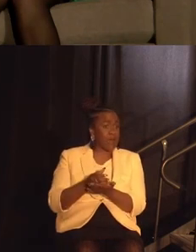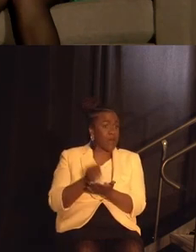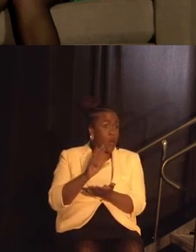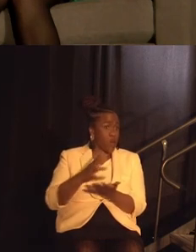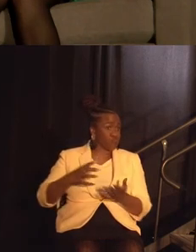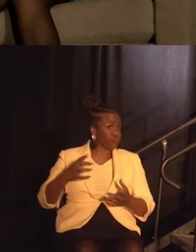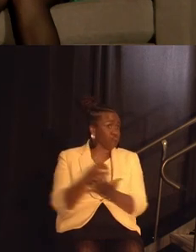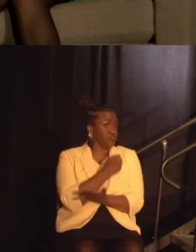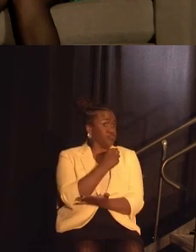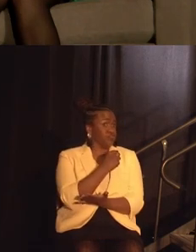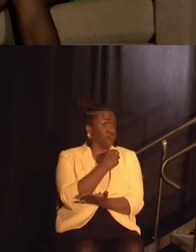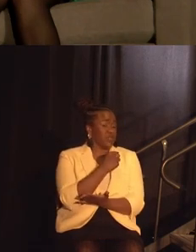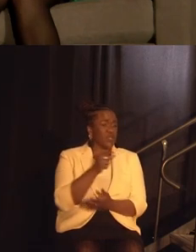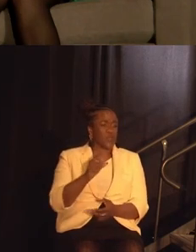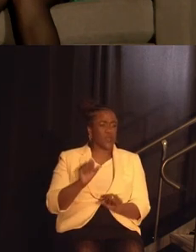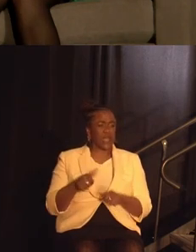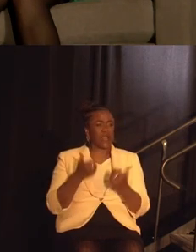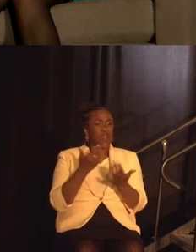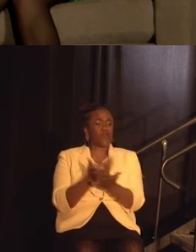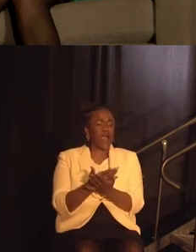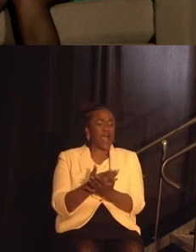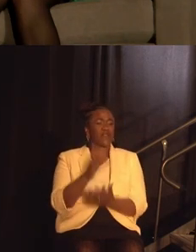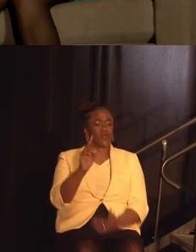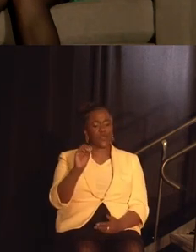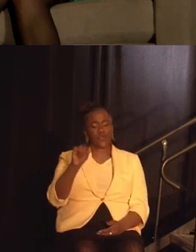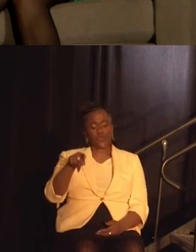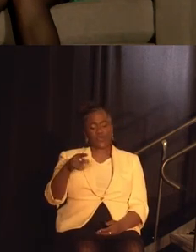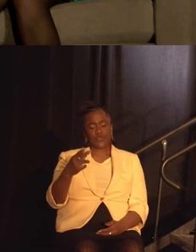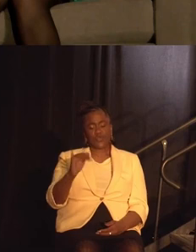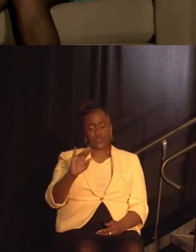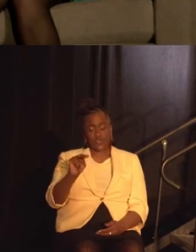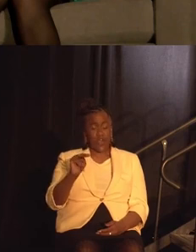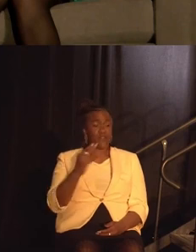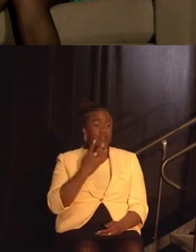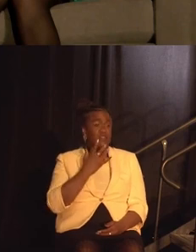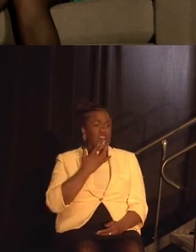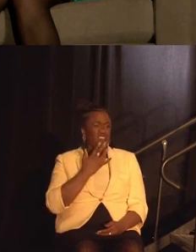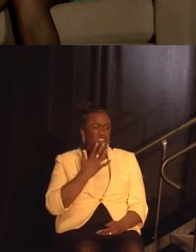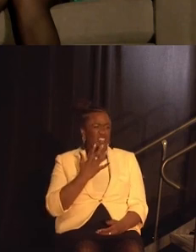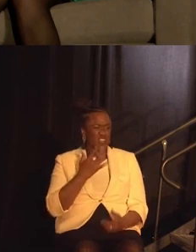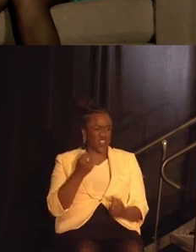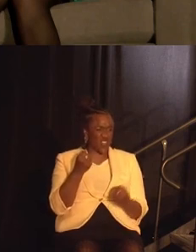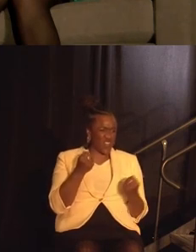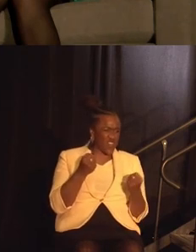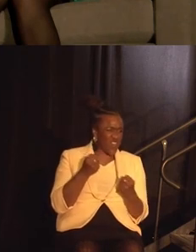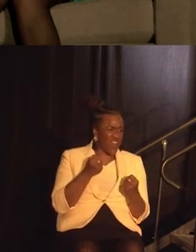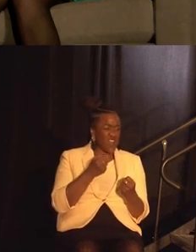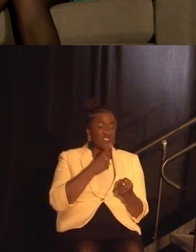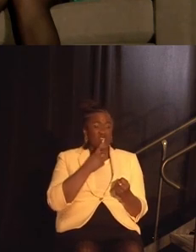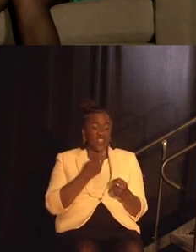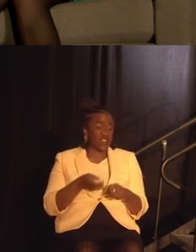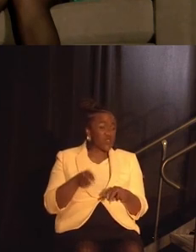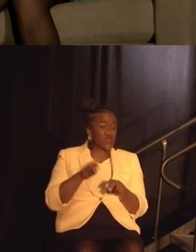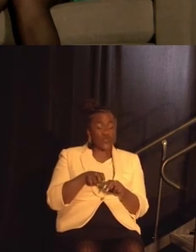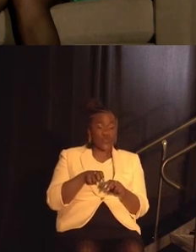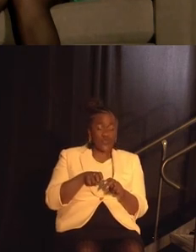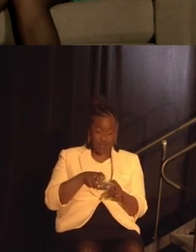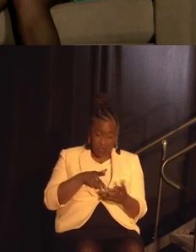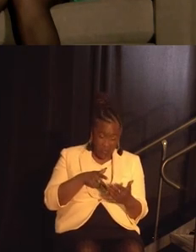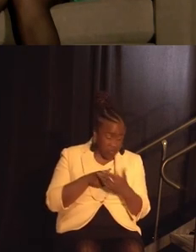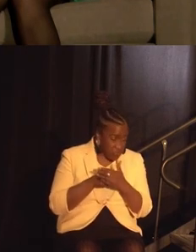we once did, you can arrive in the dolphin-colored leather of your BMW before you inevitably crash it into the Garden